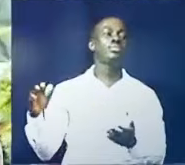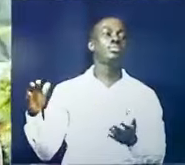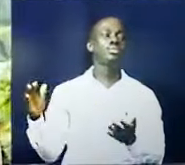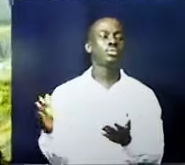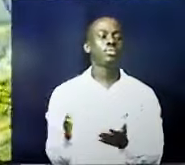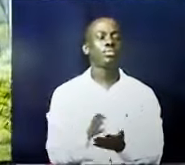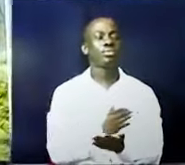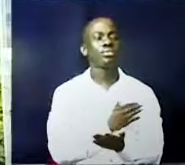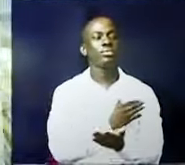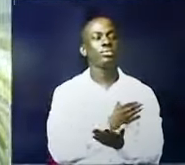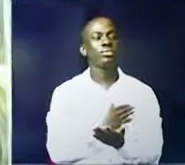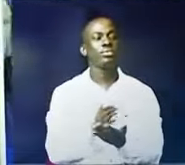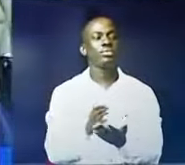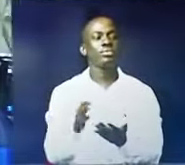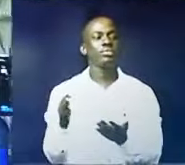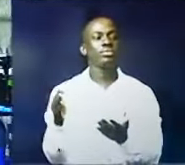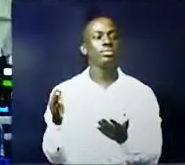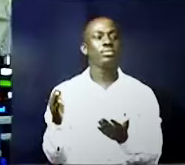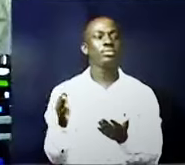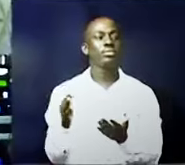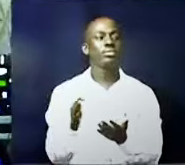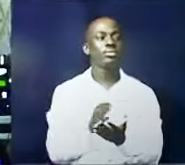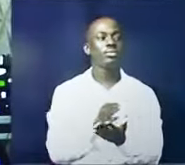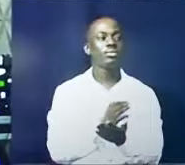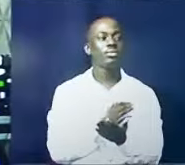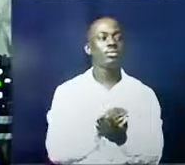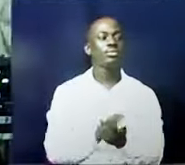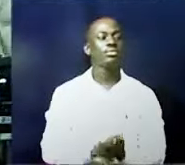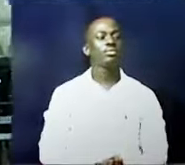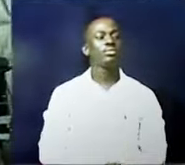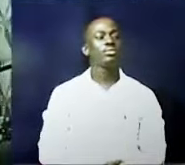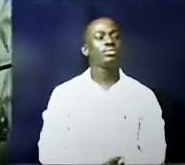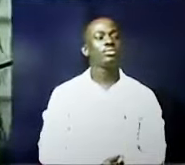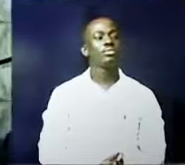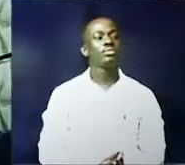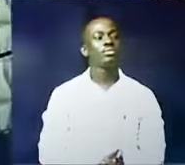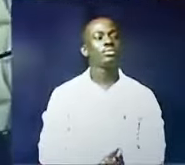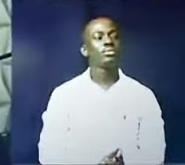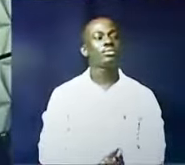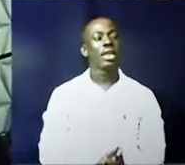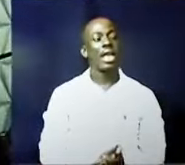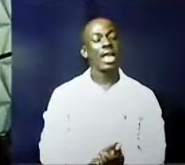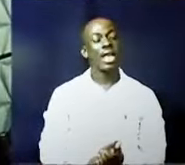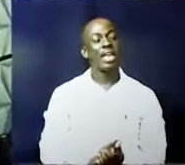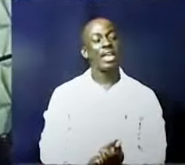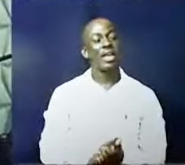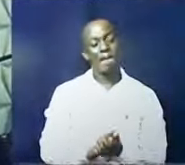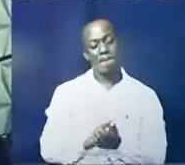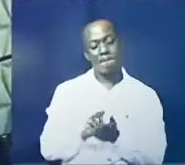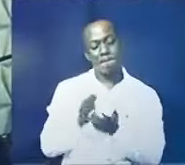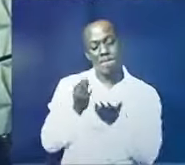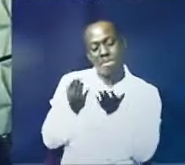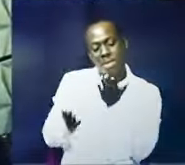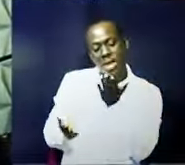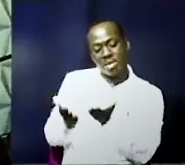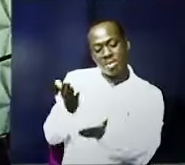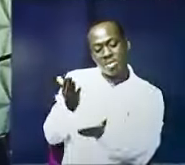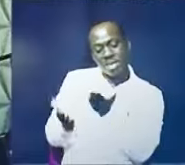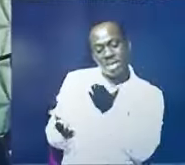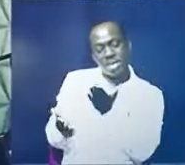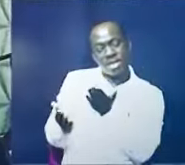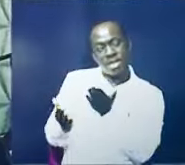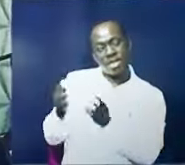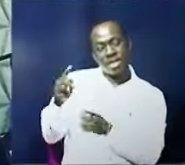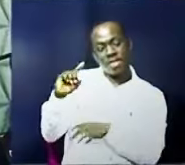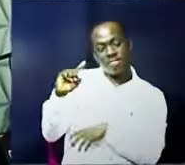kremo. Yeah. Mas. Maybe the first one to some will be